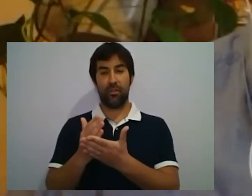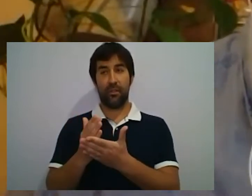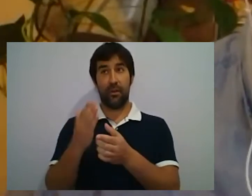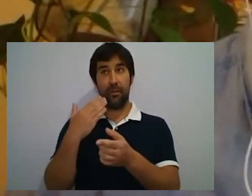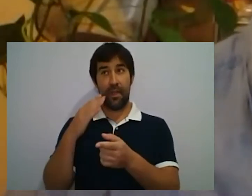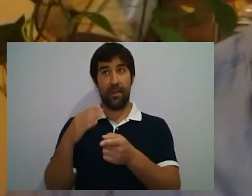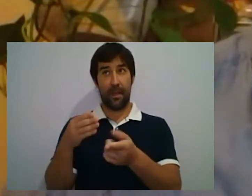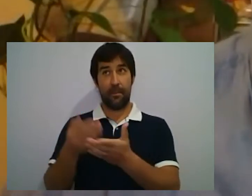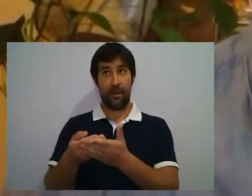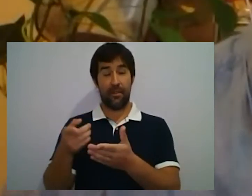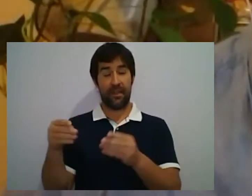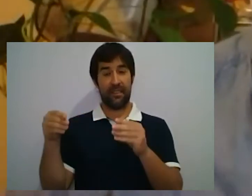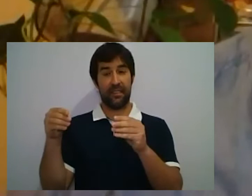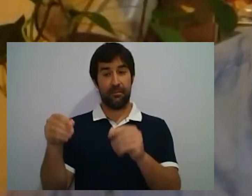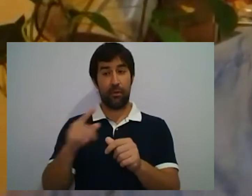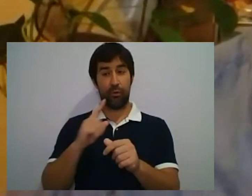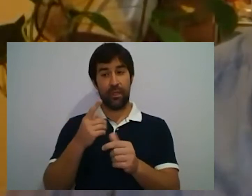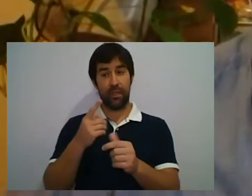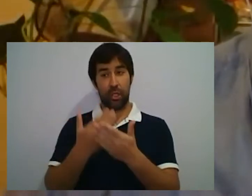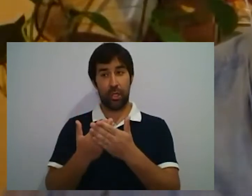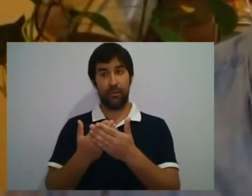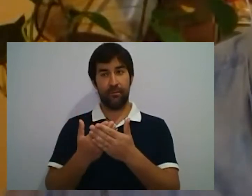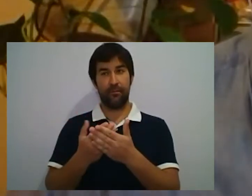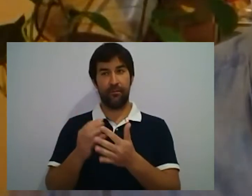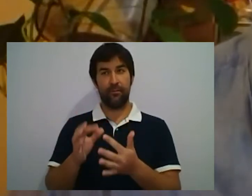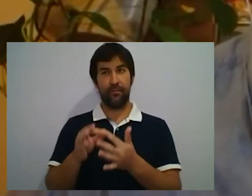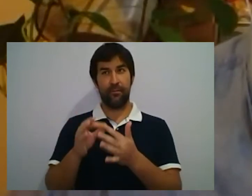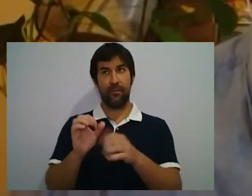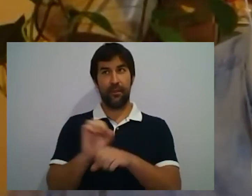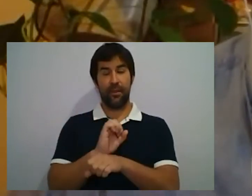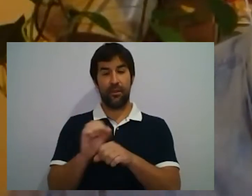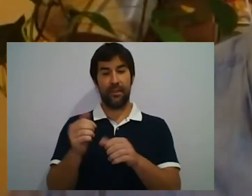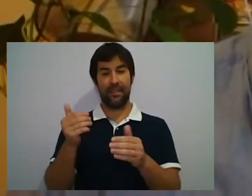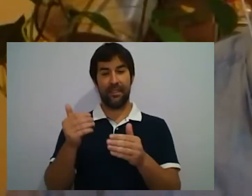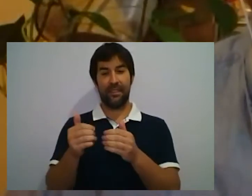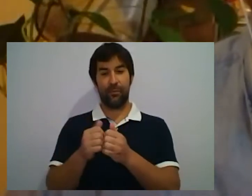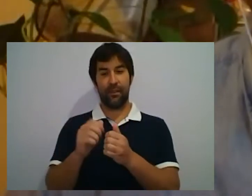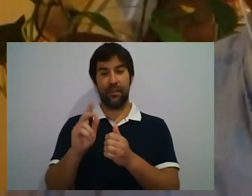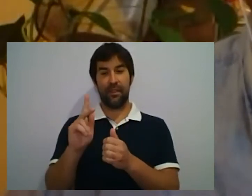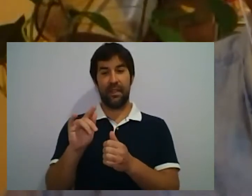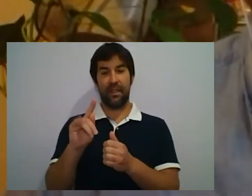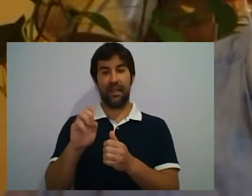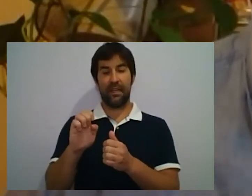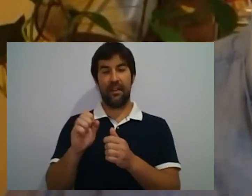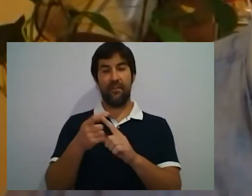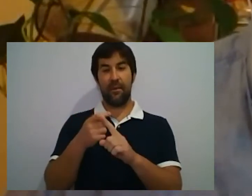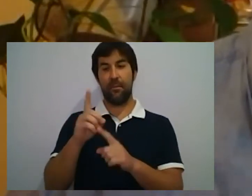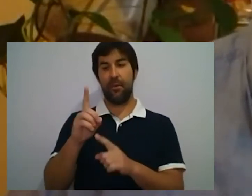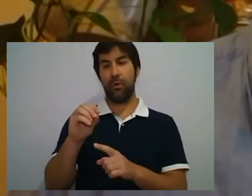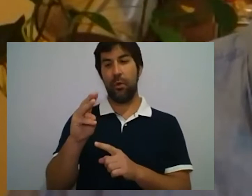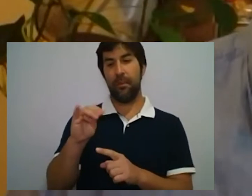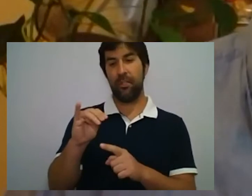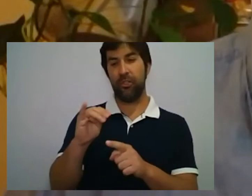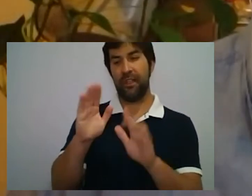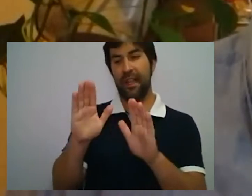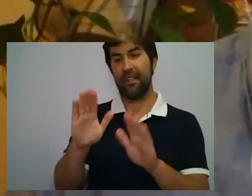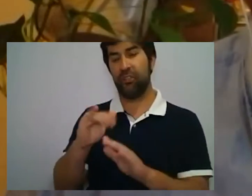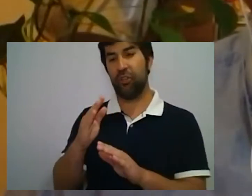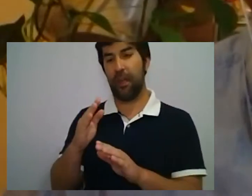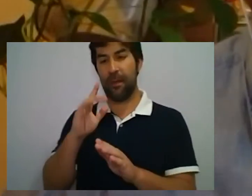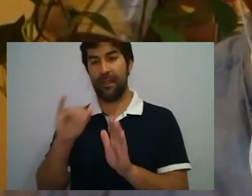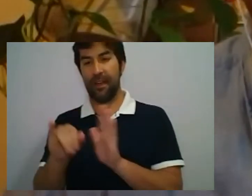less roadway automotive oriented and more alternative mobility placemaking oriented. And so for those, again, these criteria